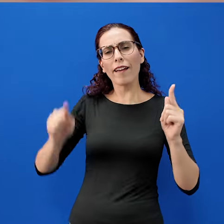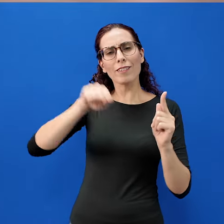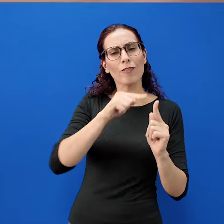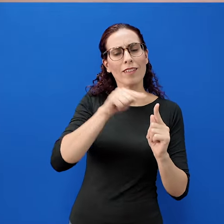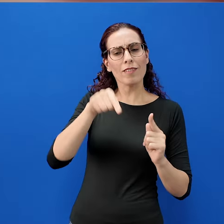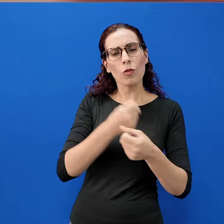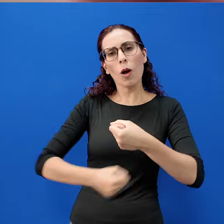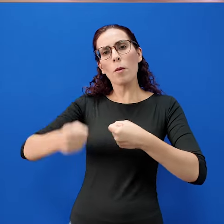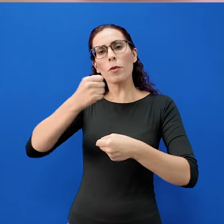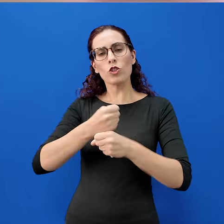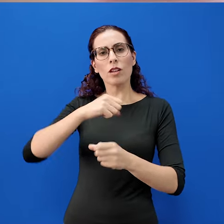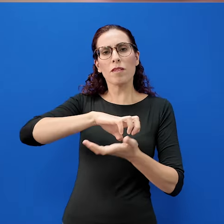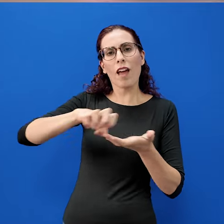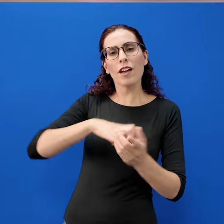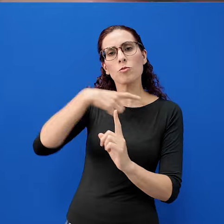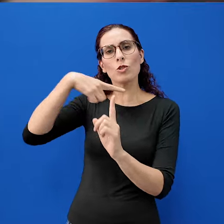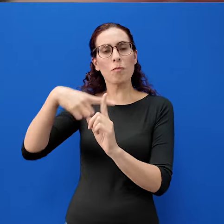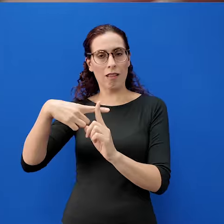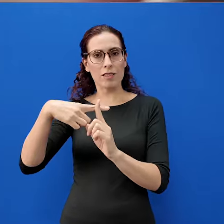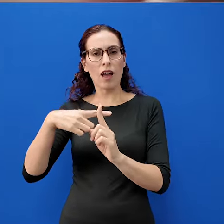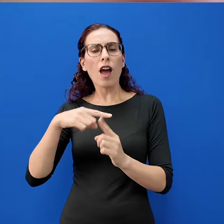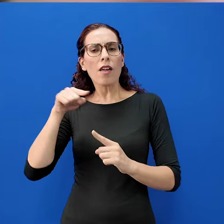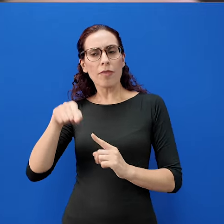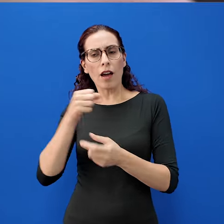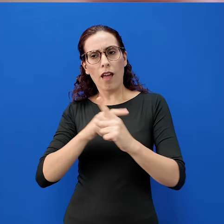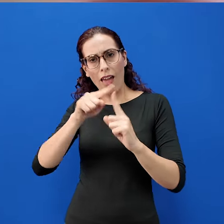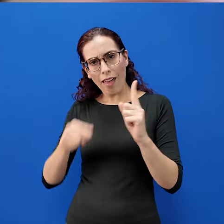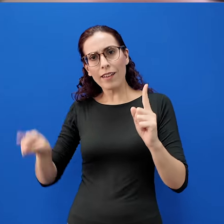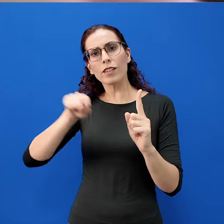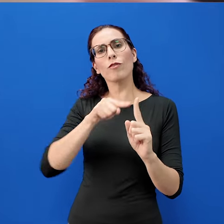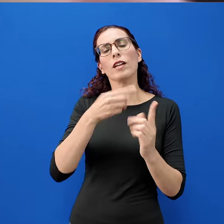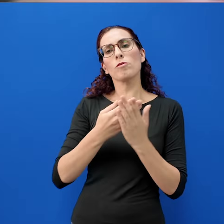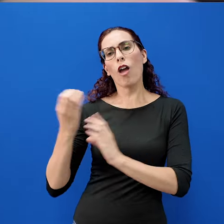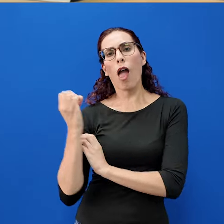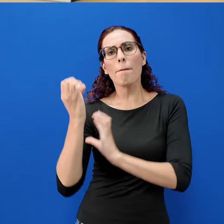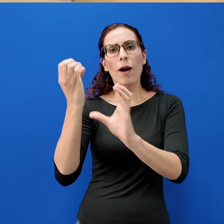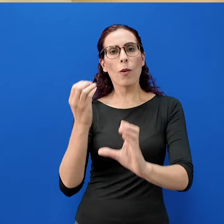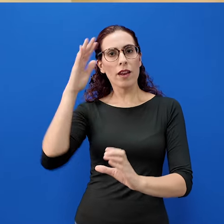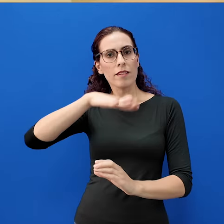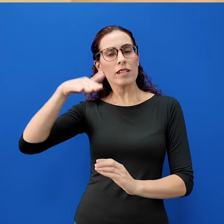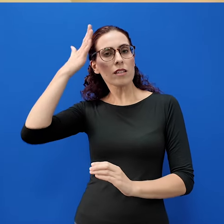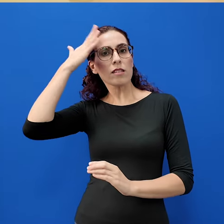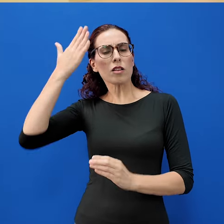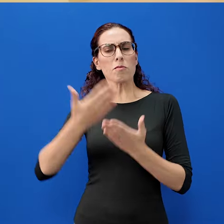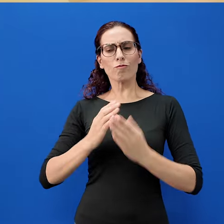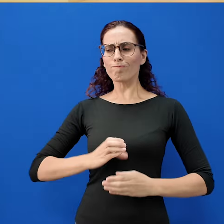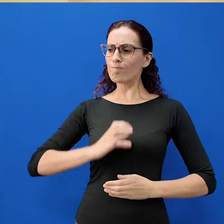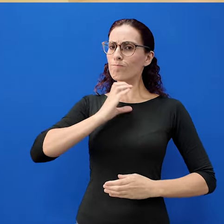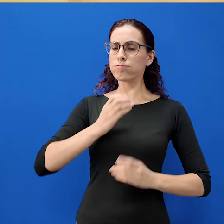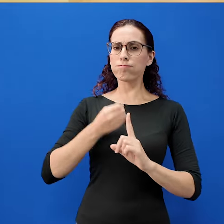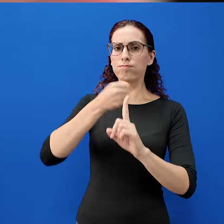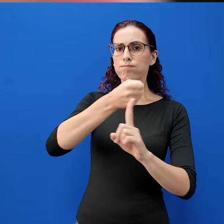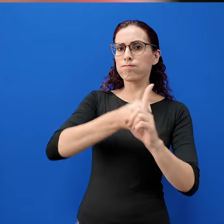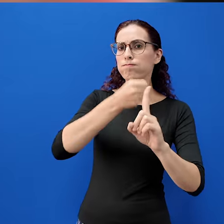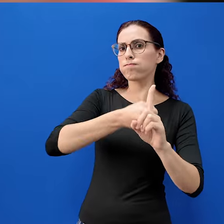project co-founded by the European Union to Erasmus+. Activate's mission is to empower young autistic people to confidently advocate for their rights